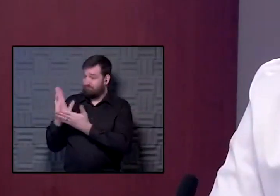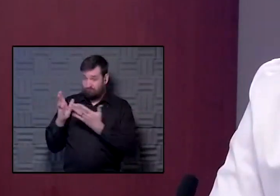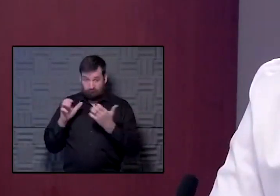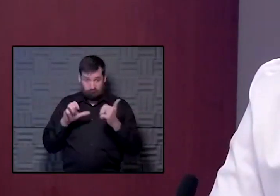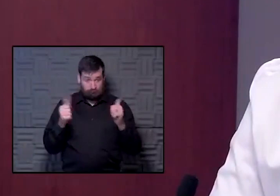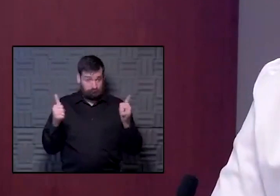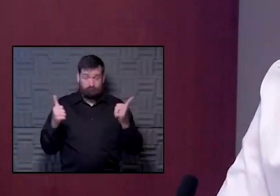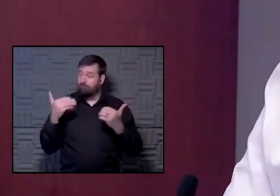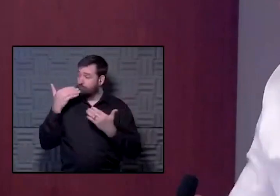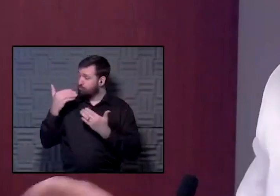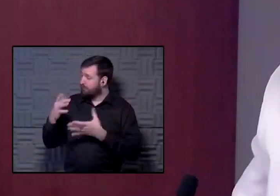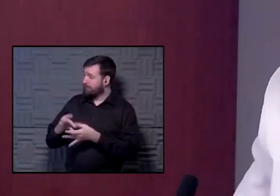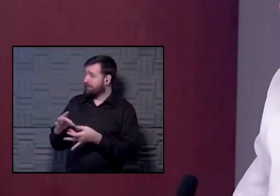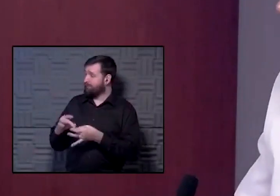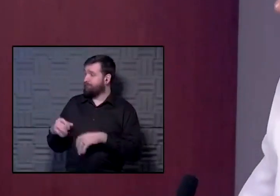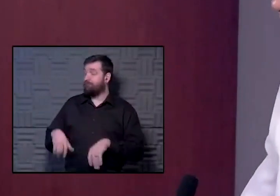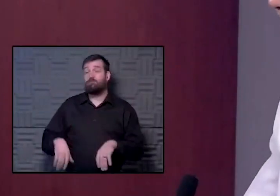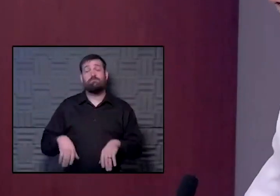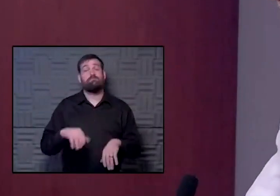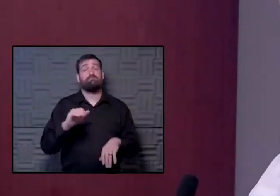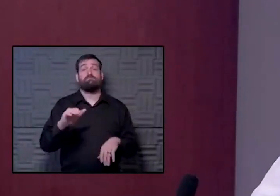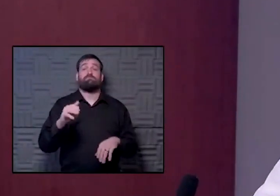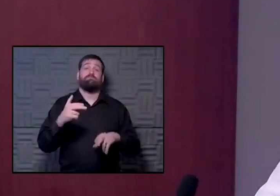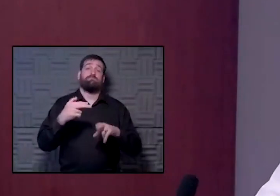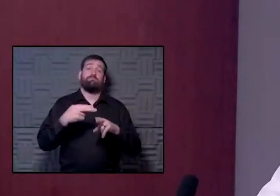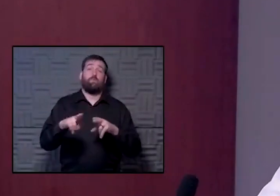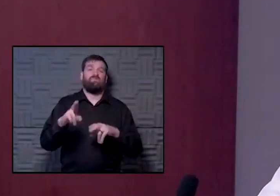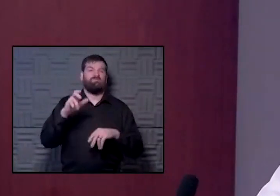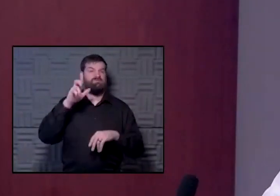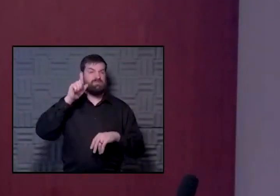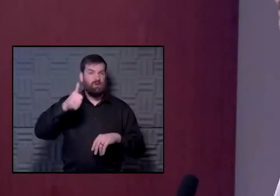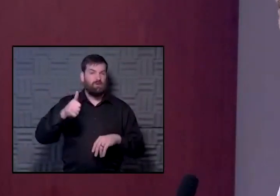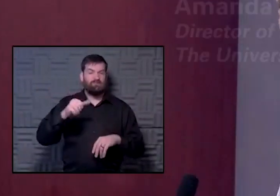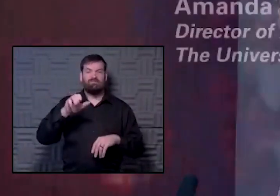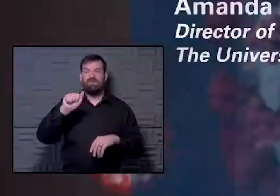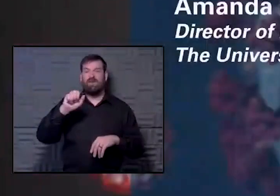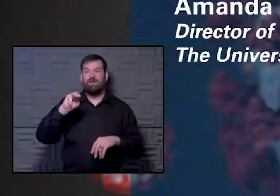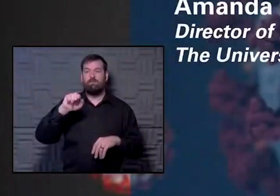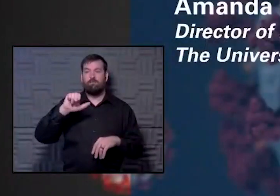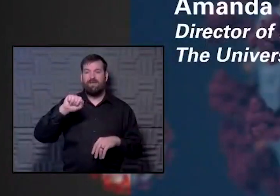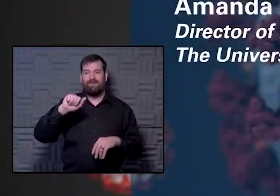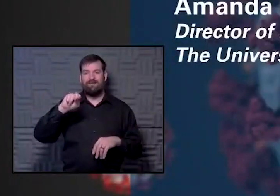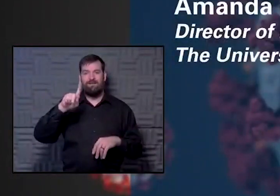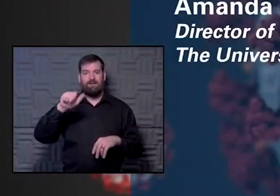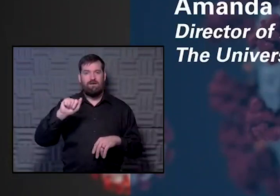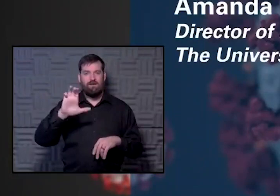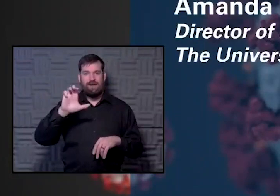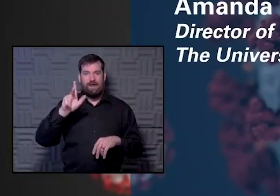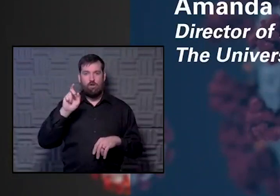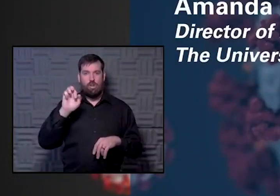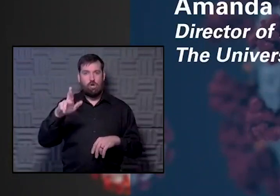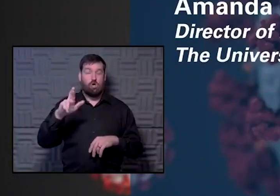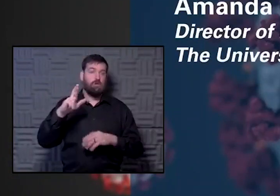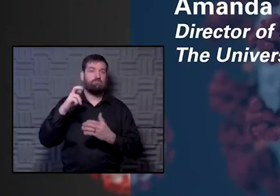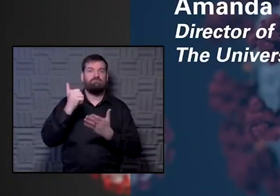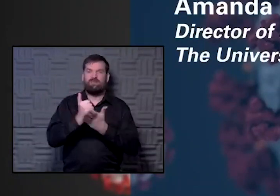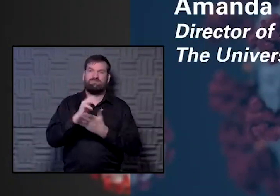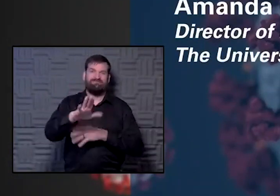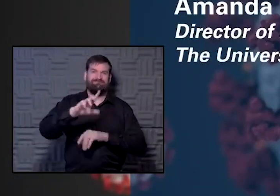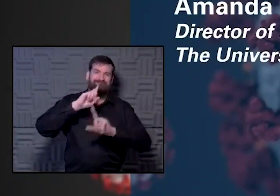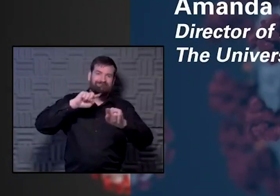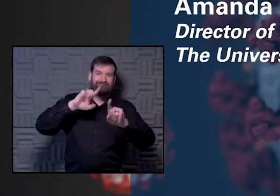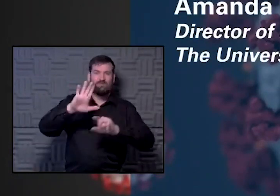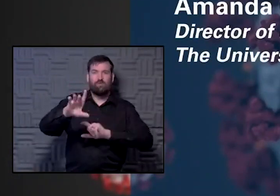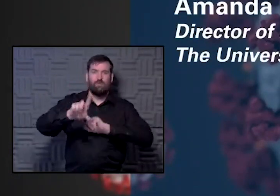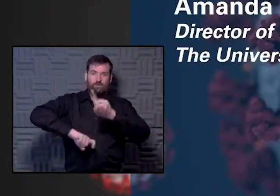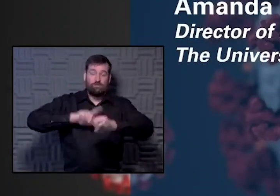Anything else? Well said. All right. So, hey, just a quick thing about tomorrow. It's Amanda Cackler back with us to help answer your very hard questions. I